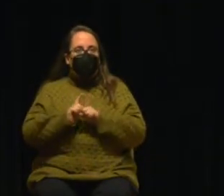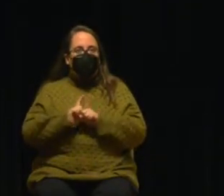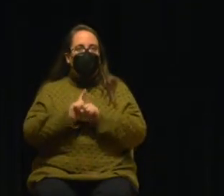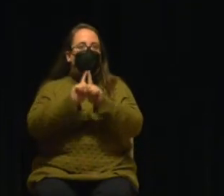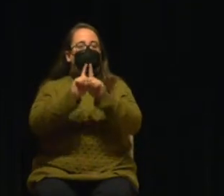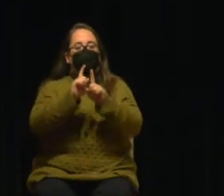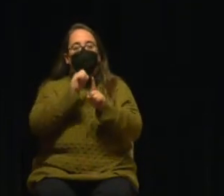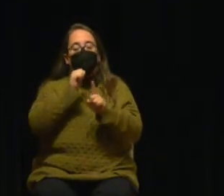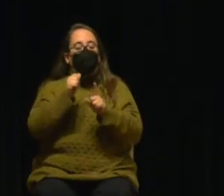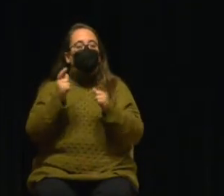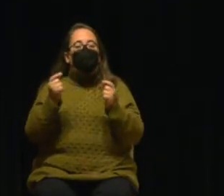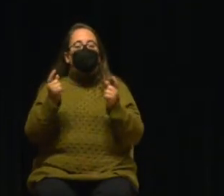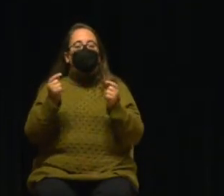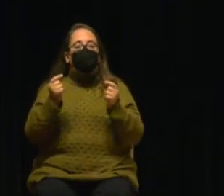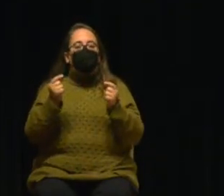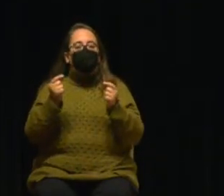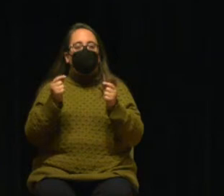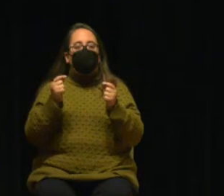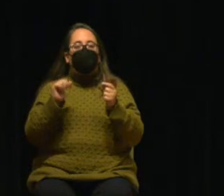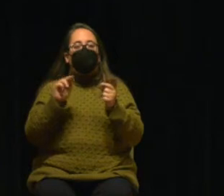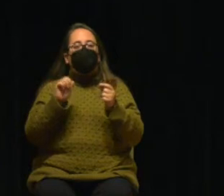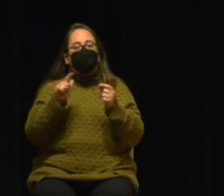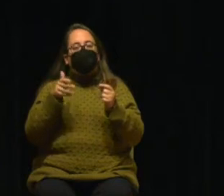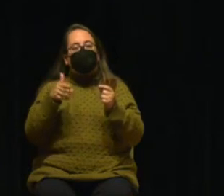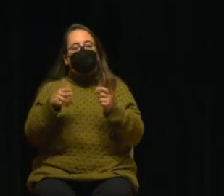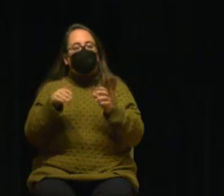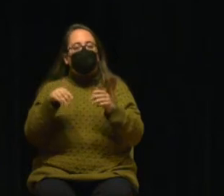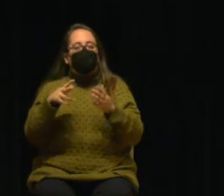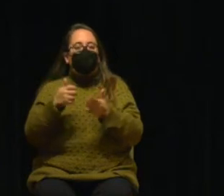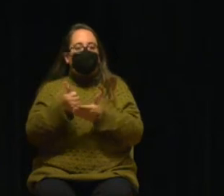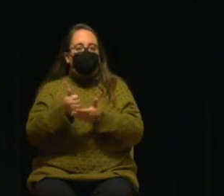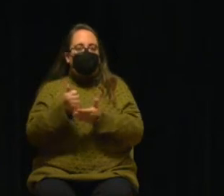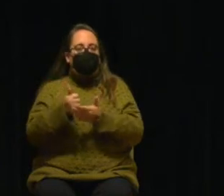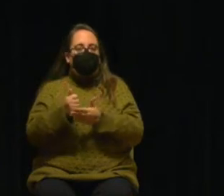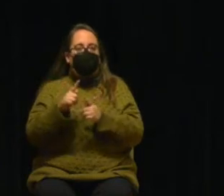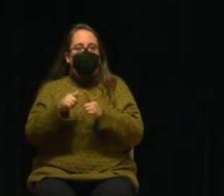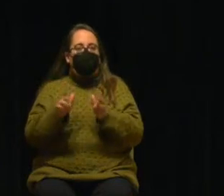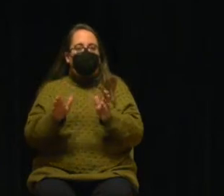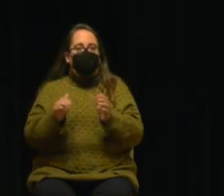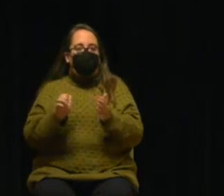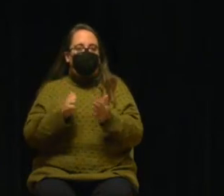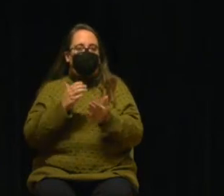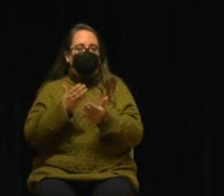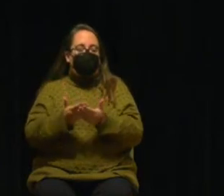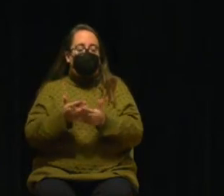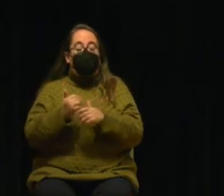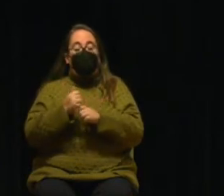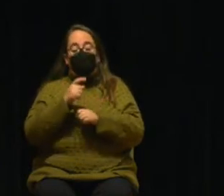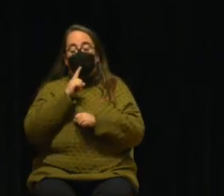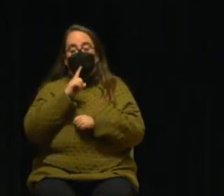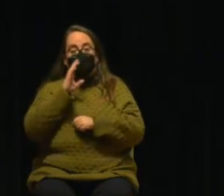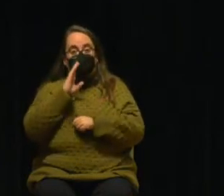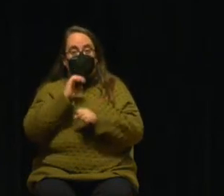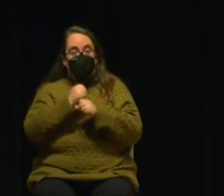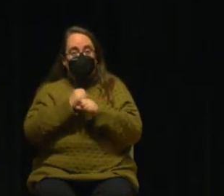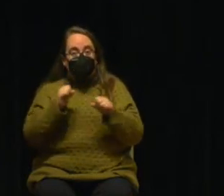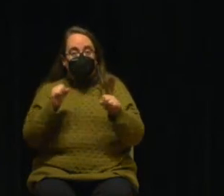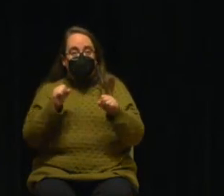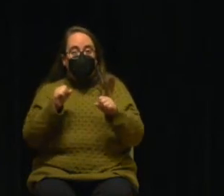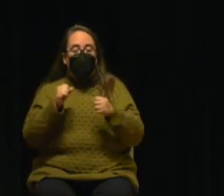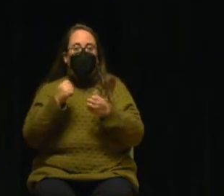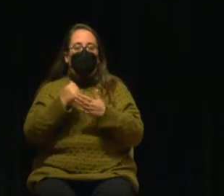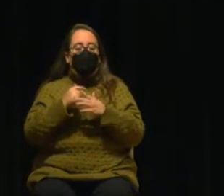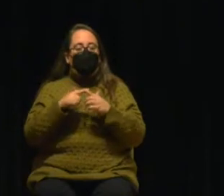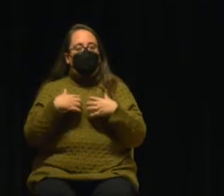bondage. Instead, Still was there offering assistance when the box arrived, making sure Brown was safe, helping